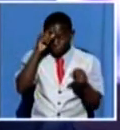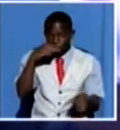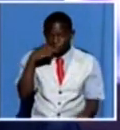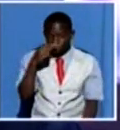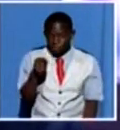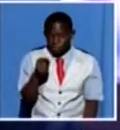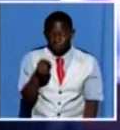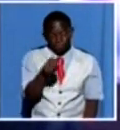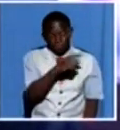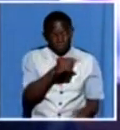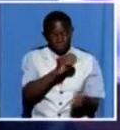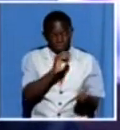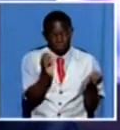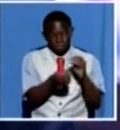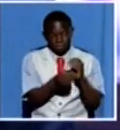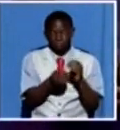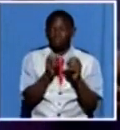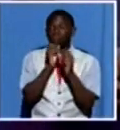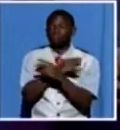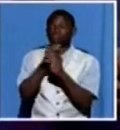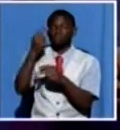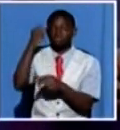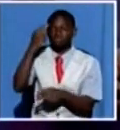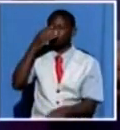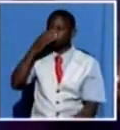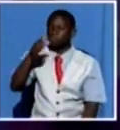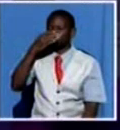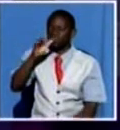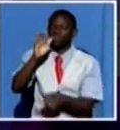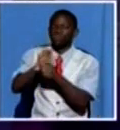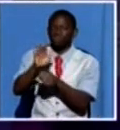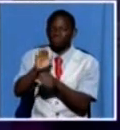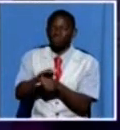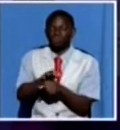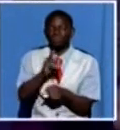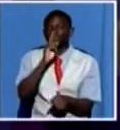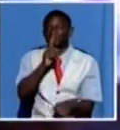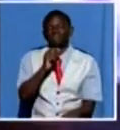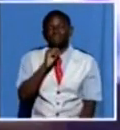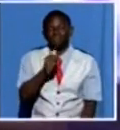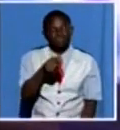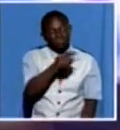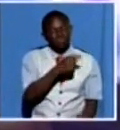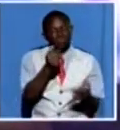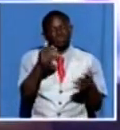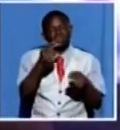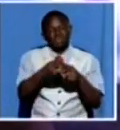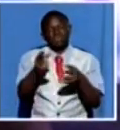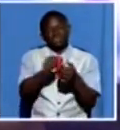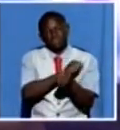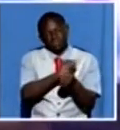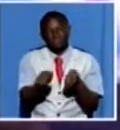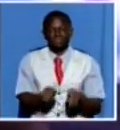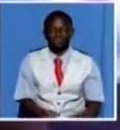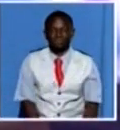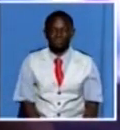Is it affecting? tarnishing people's reputation. Is it affecting the ministry or Look, the works? Is look. there corruption? If somebody just stands on the ante